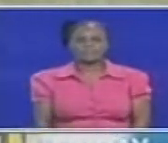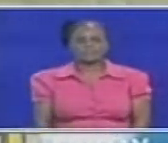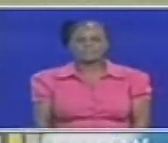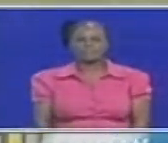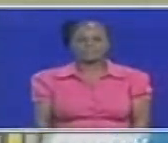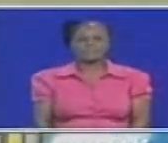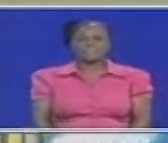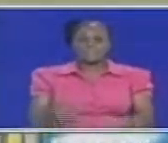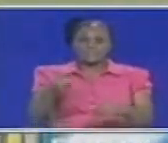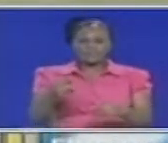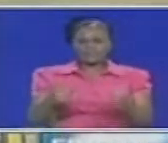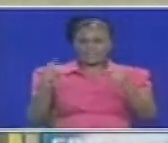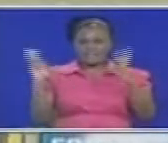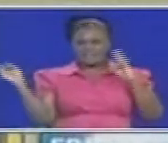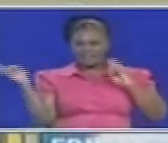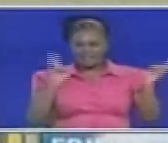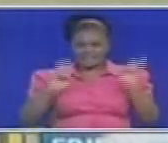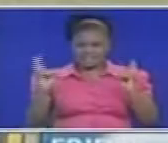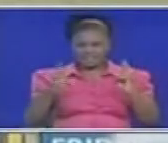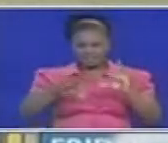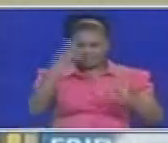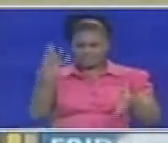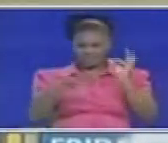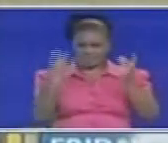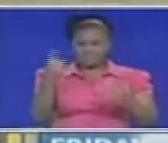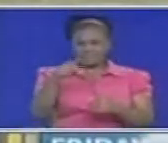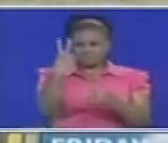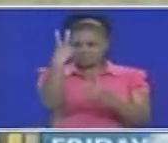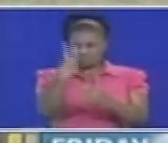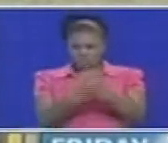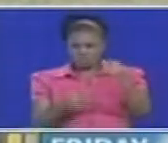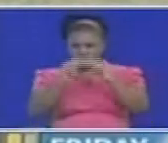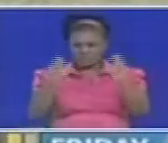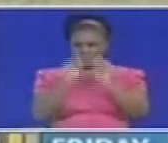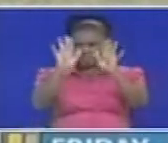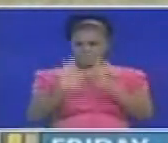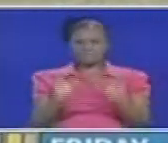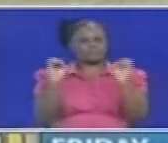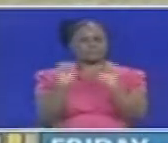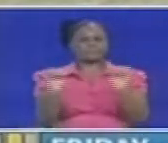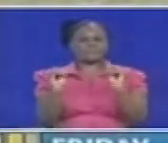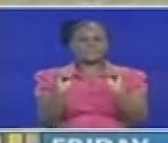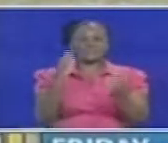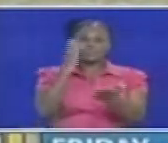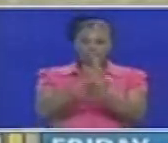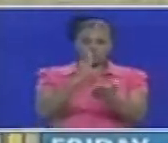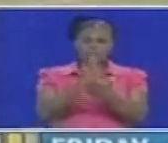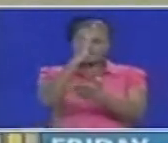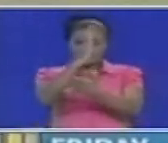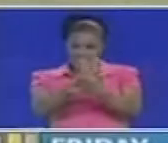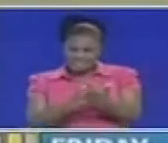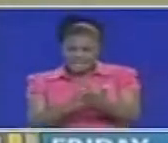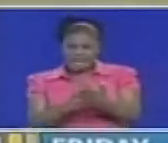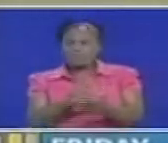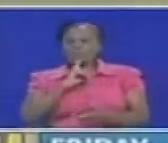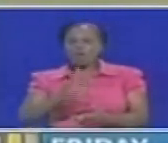With his foot soldiers ready to sparkle, analysts say that the rankings between the two teams will not matter as much. In fact, some are cautioning the Stars